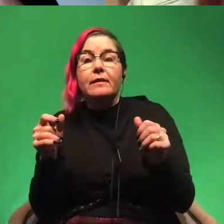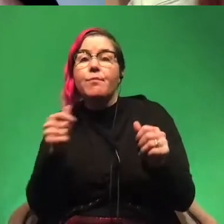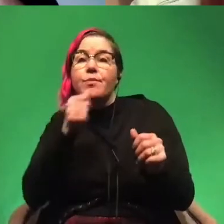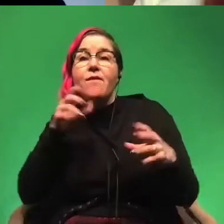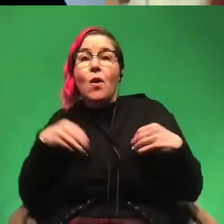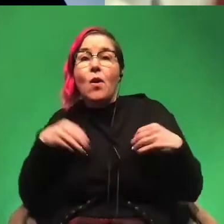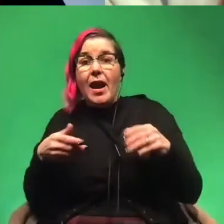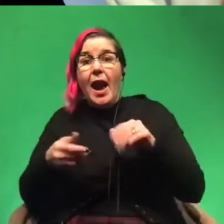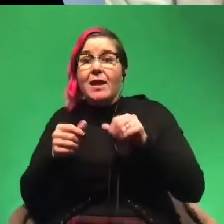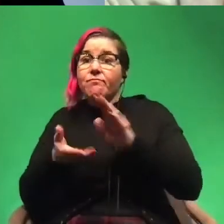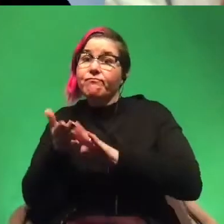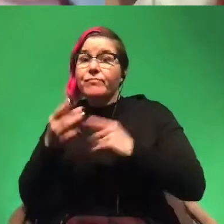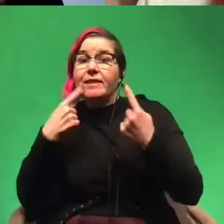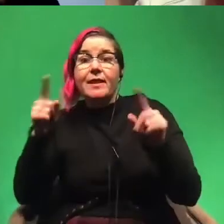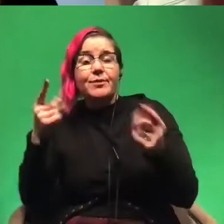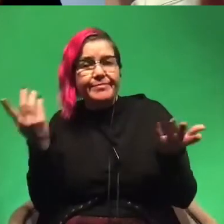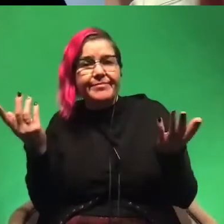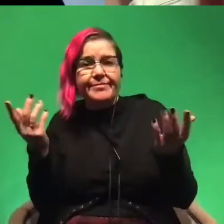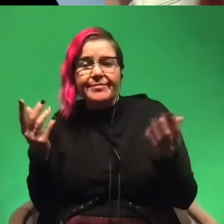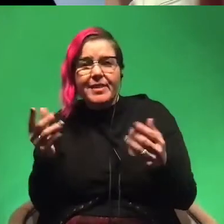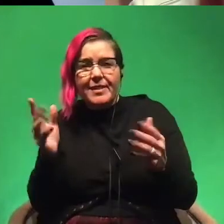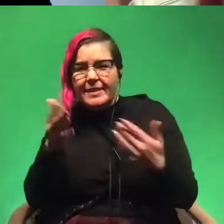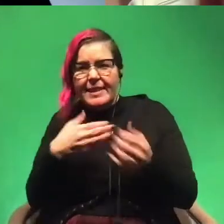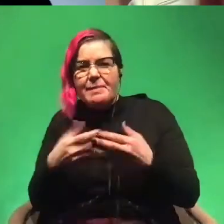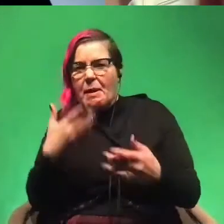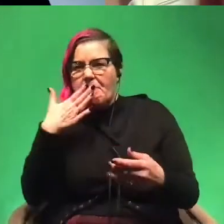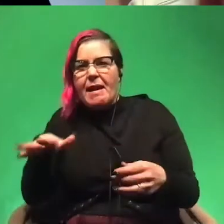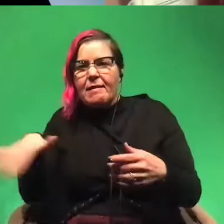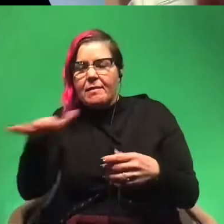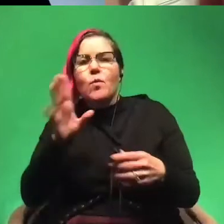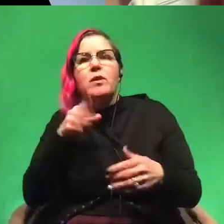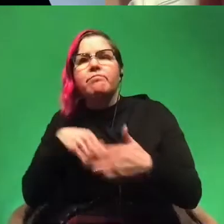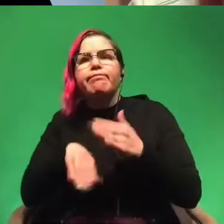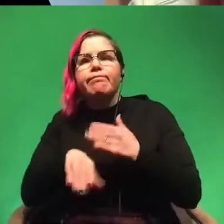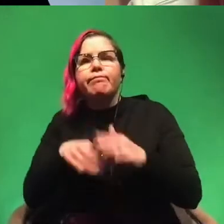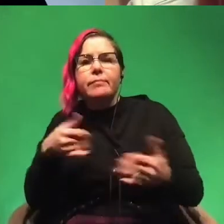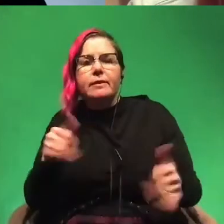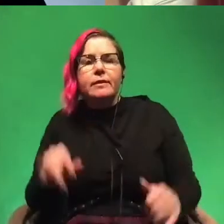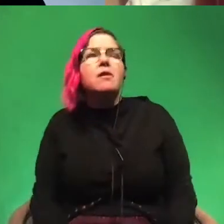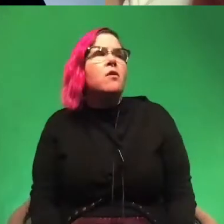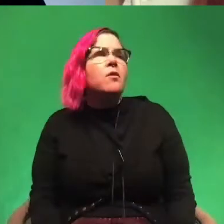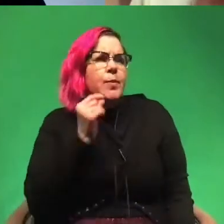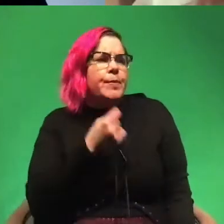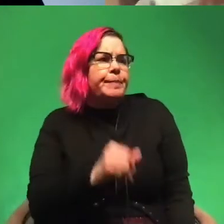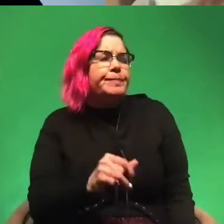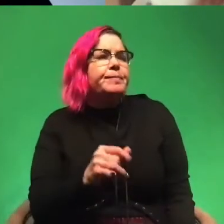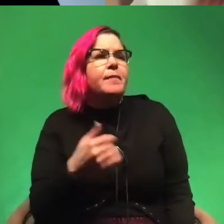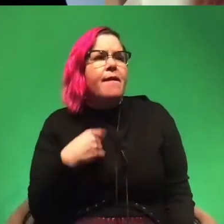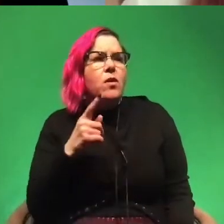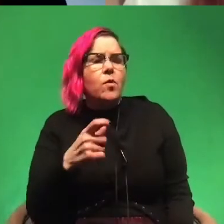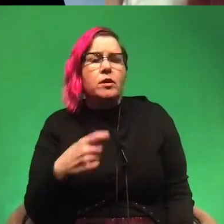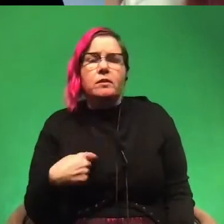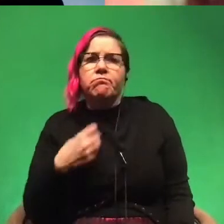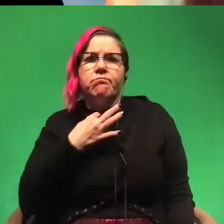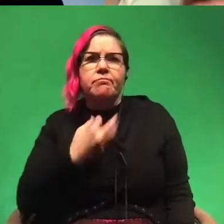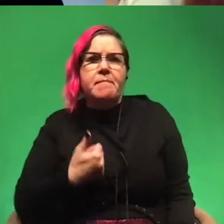are able to make it a successful business, because you can treat them poorly and still get numbers. Cool. So here's a question that I would really like to know the